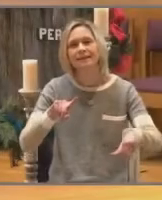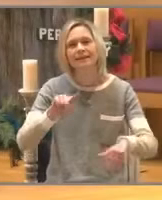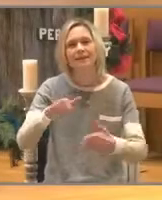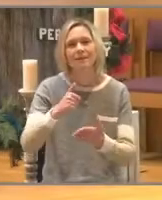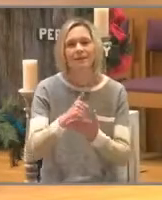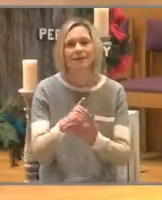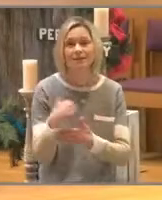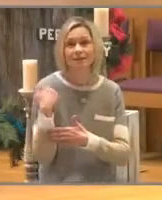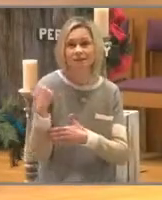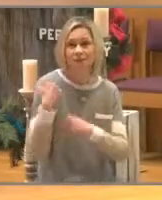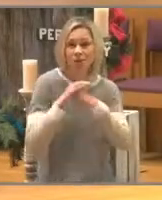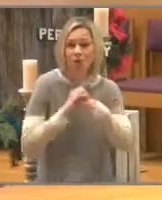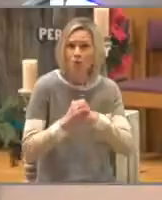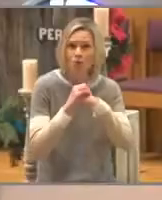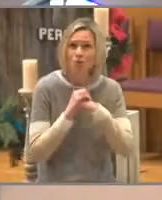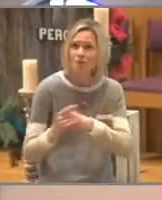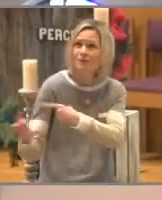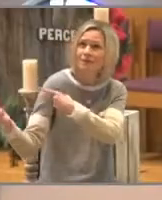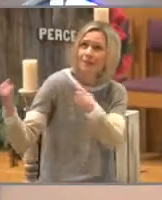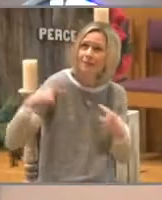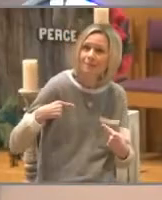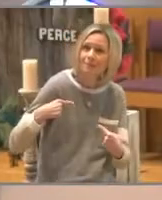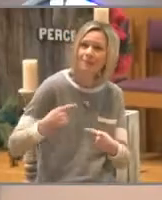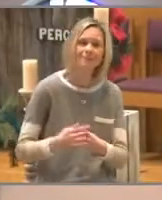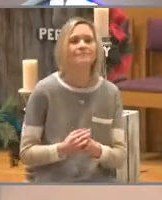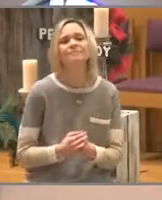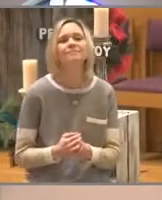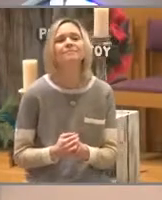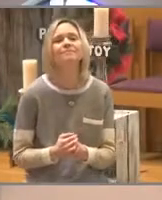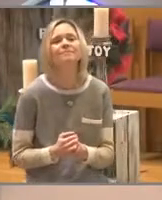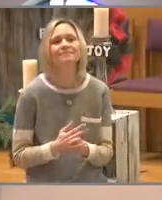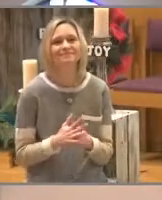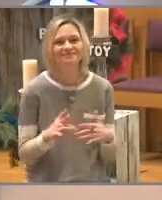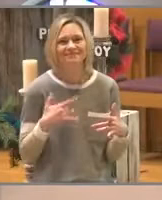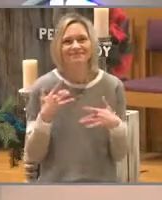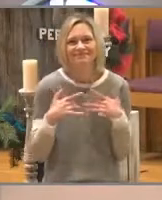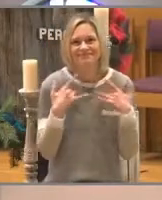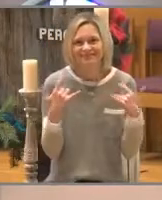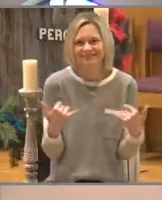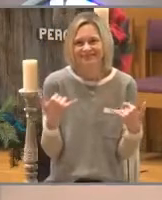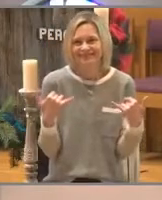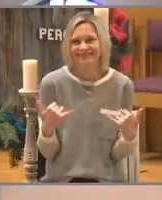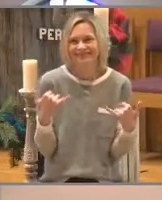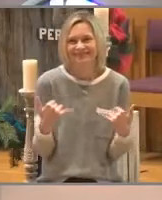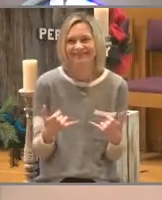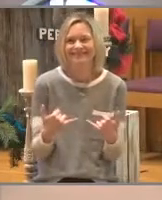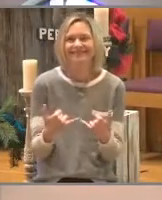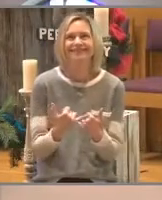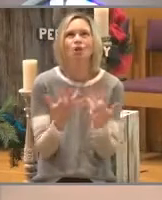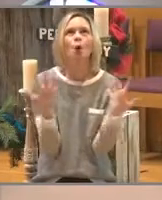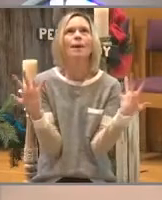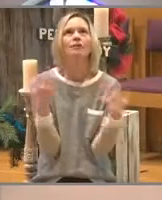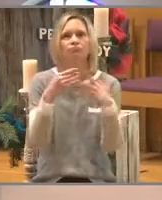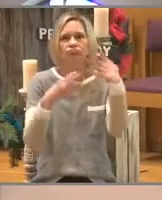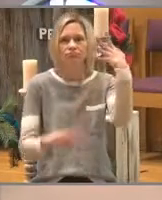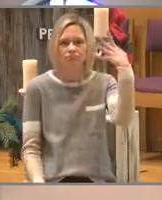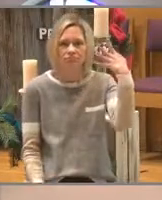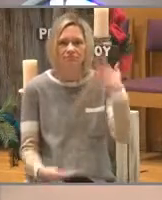Young worshipers, come join me. We have such an exciting day. There's so much to cover. There's so much to talk about.